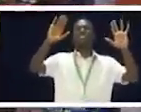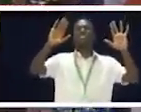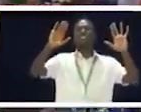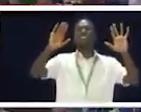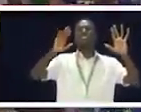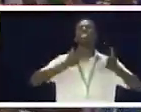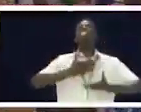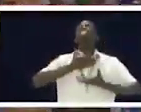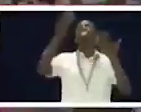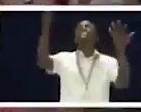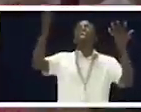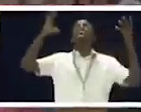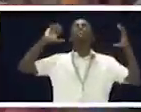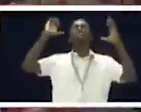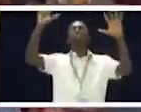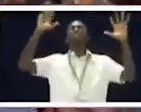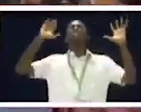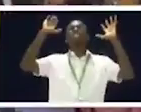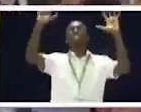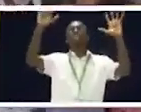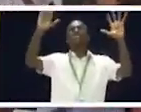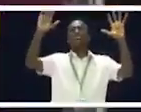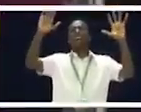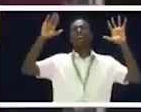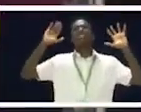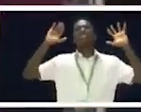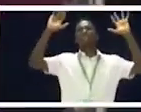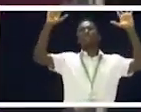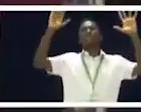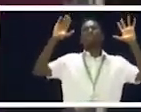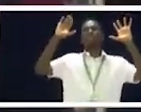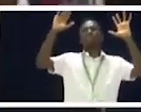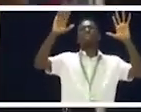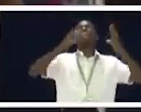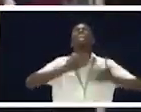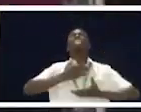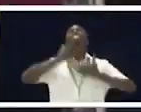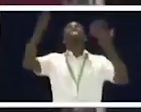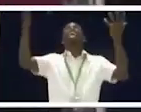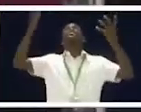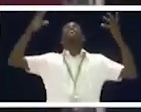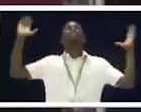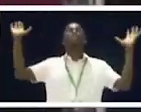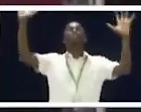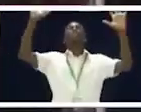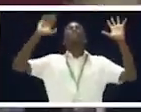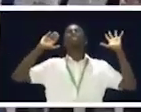Shout wonder! Shout wonder!